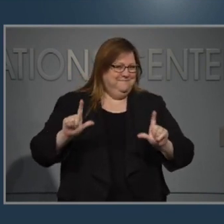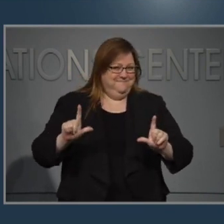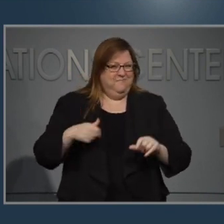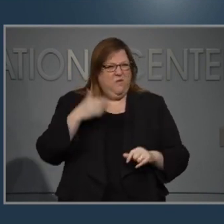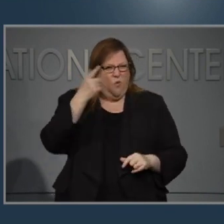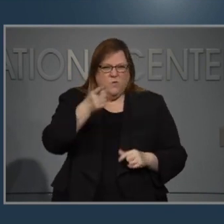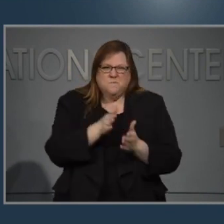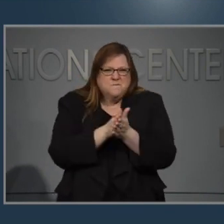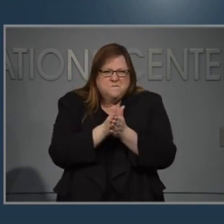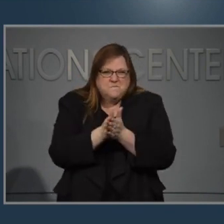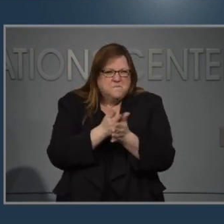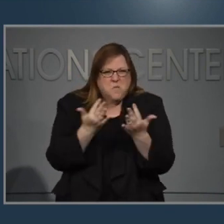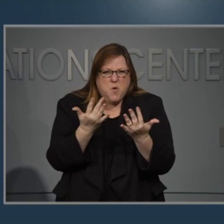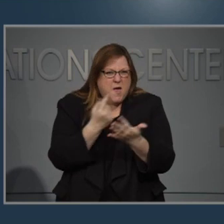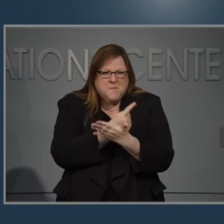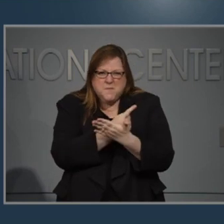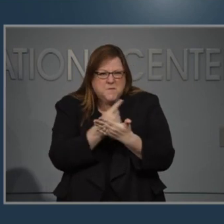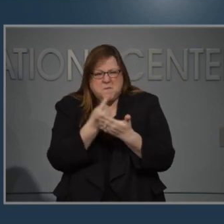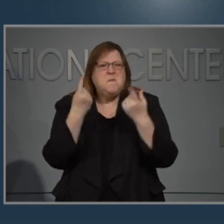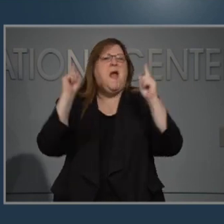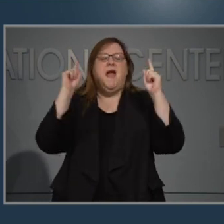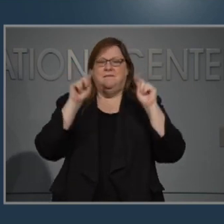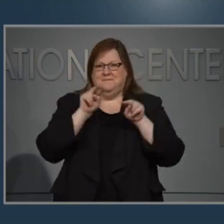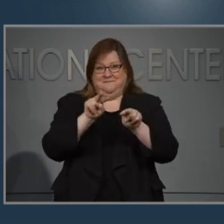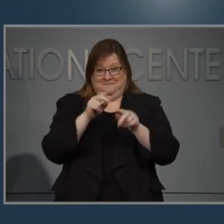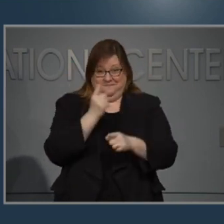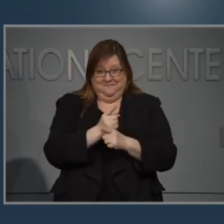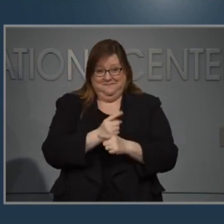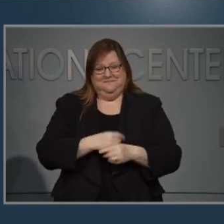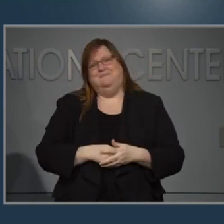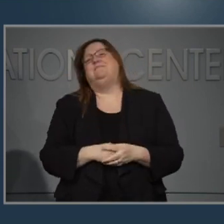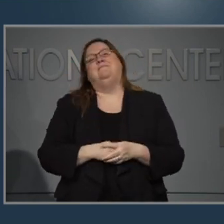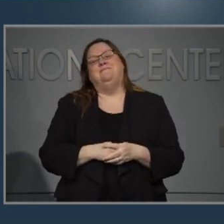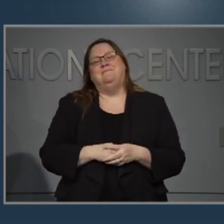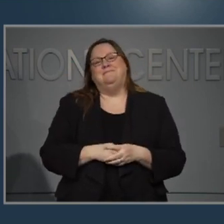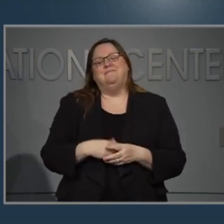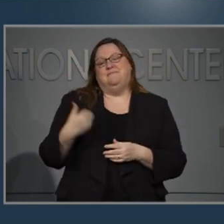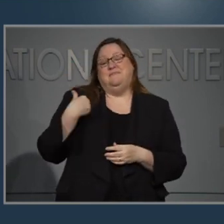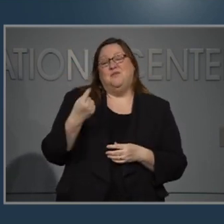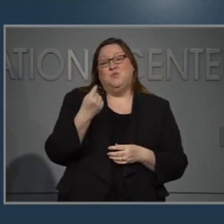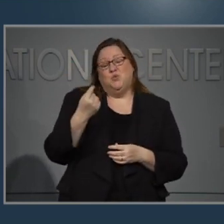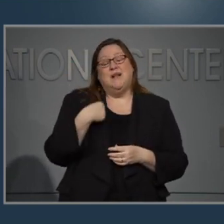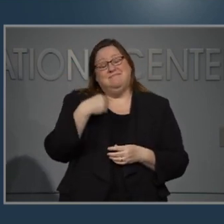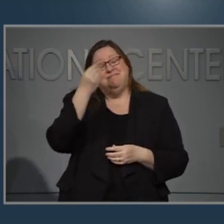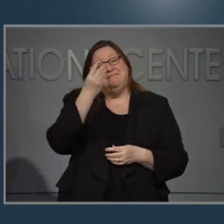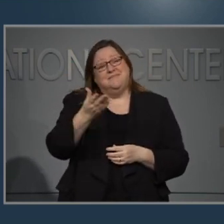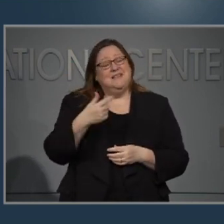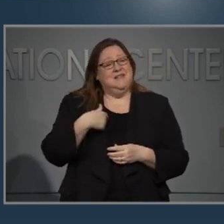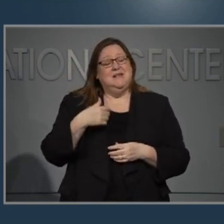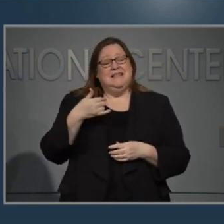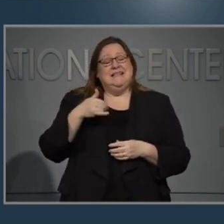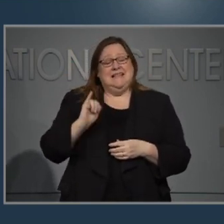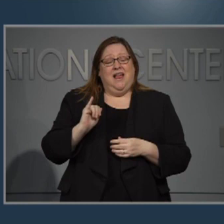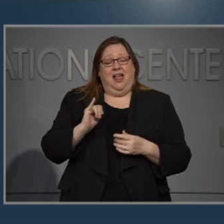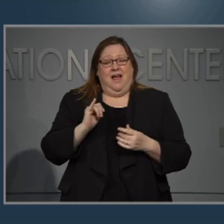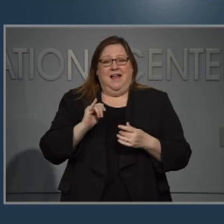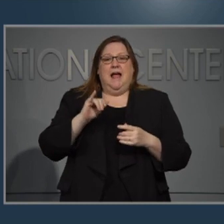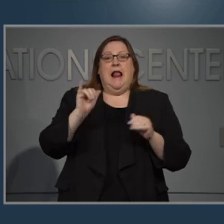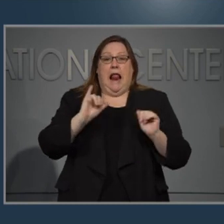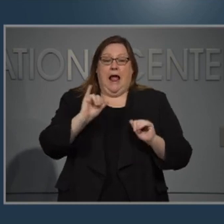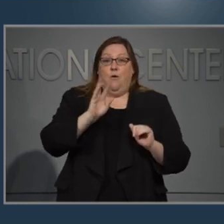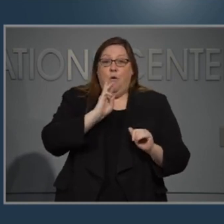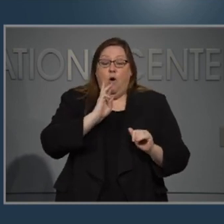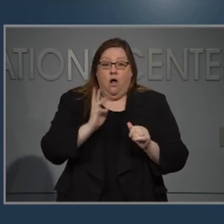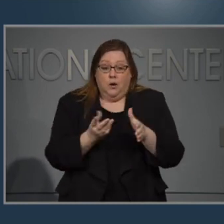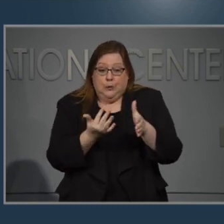charts. And as I said on Tuesday, we have continued to simmer, but have so far avoided boiling over,